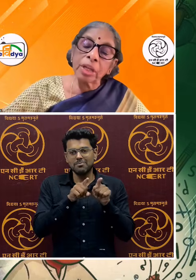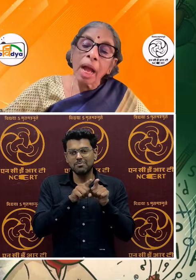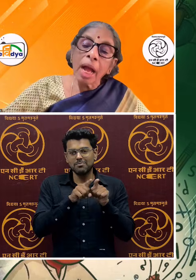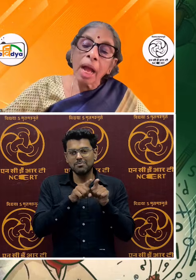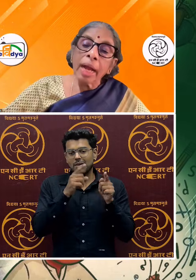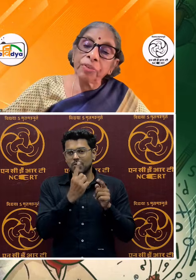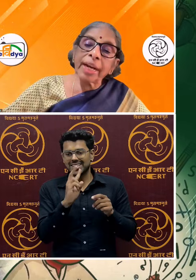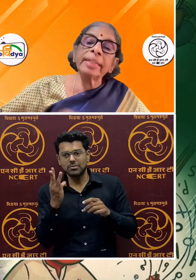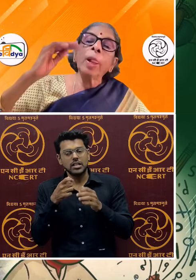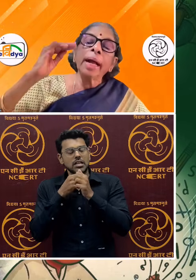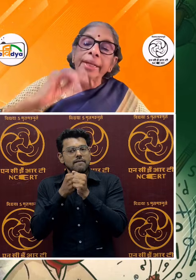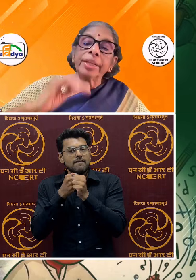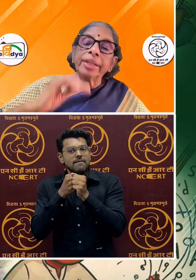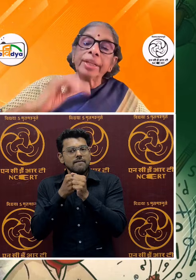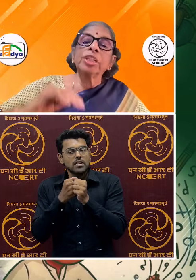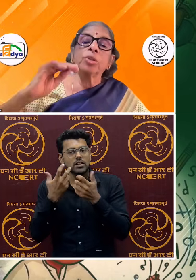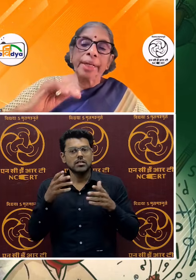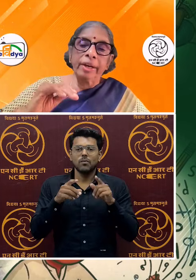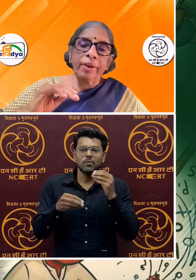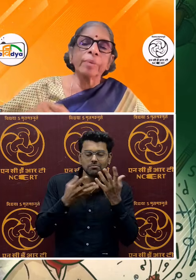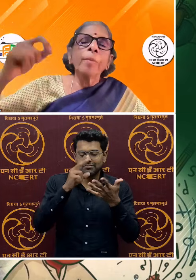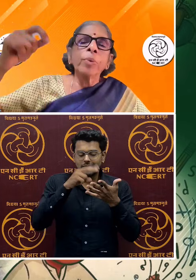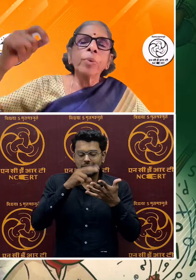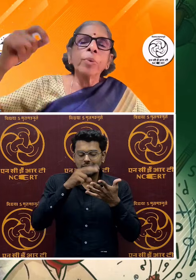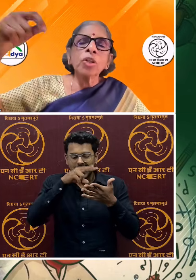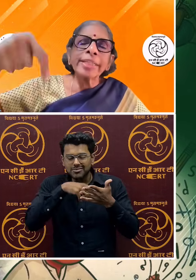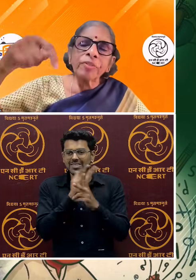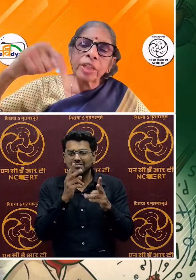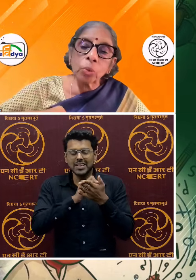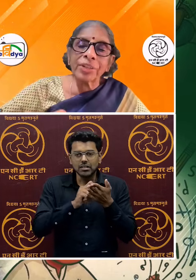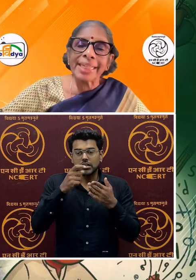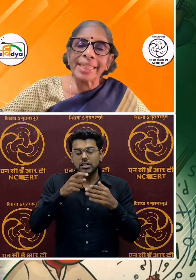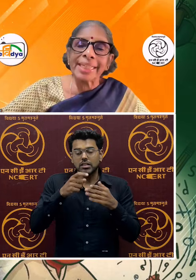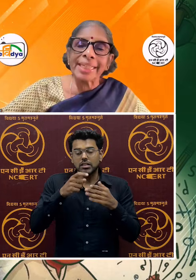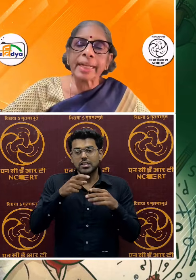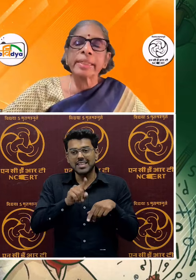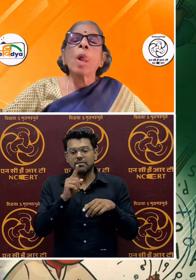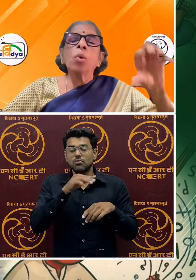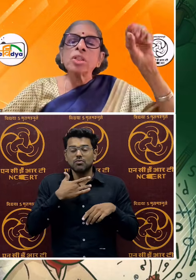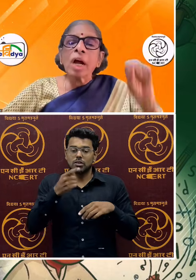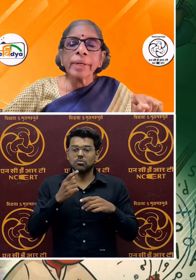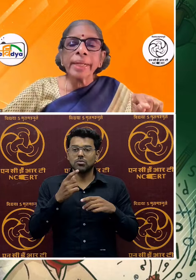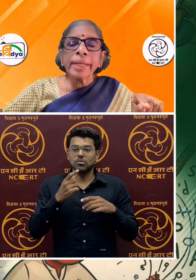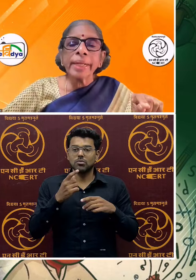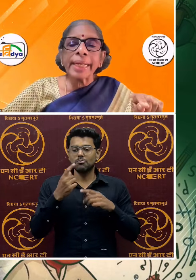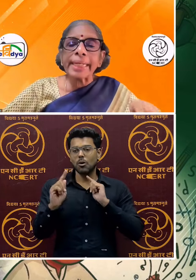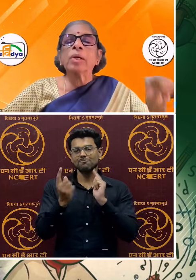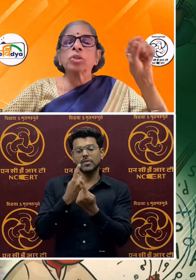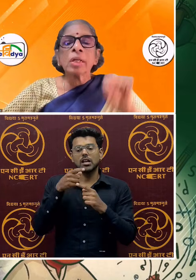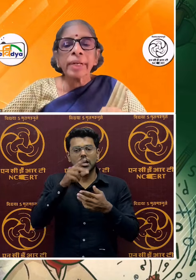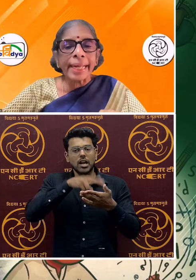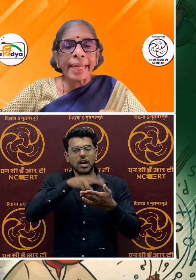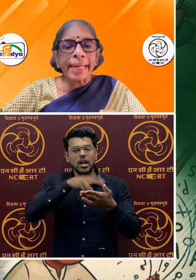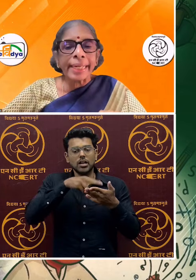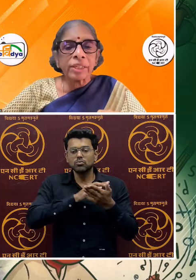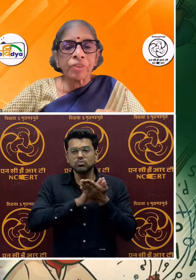a difficulty in addition to reading and writing. Put yourself in the shoes of a dyslexic who is not only reading,